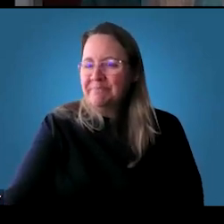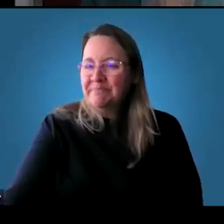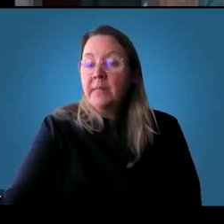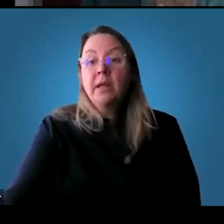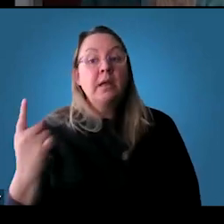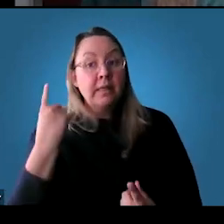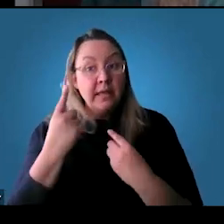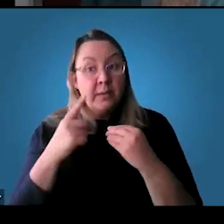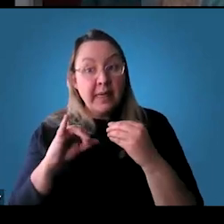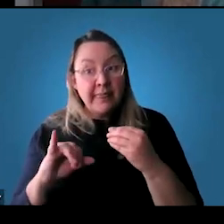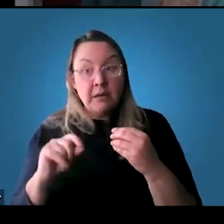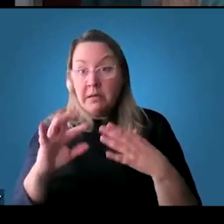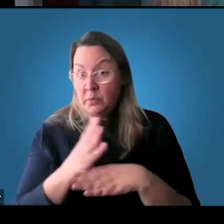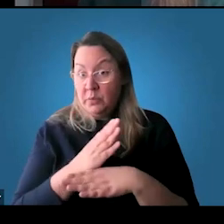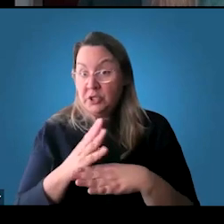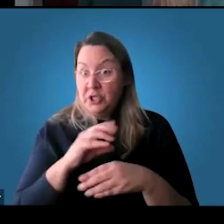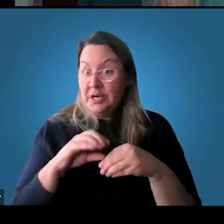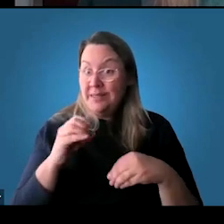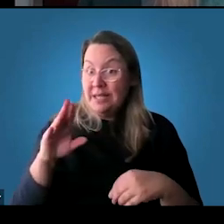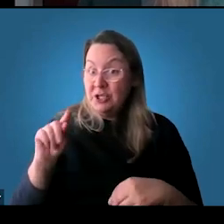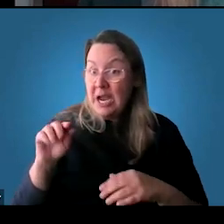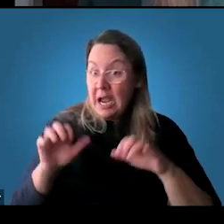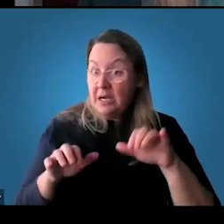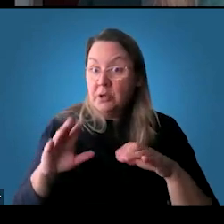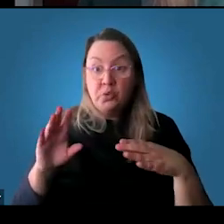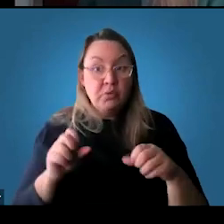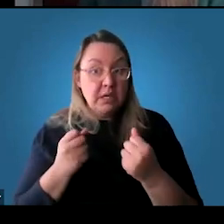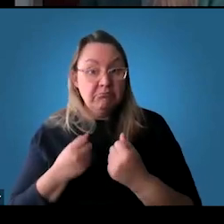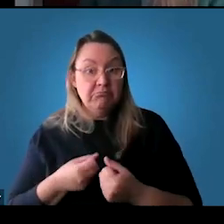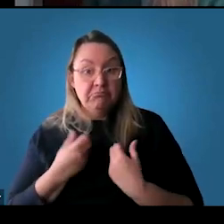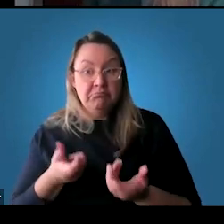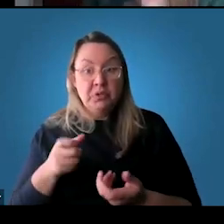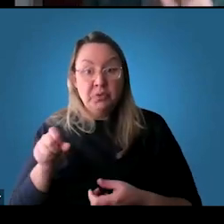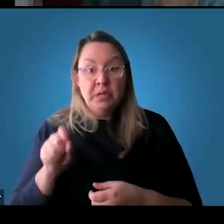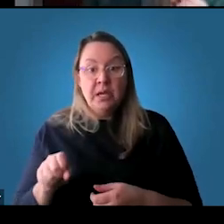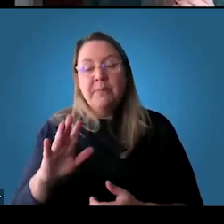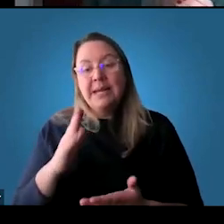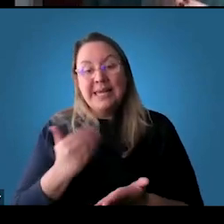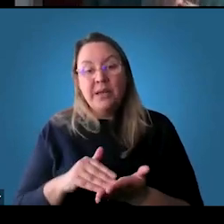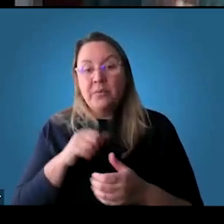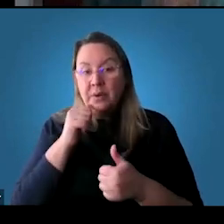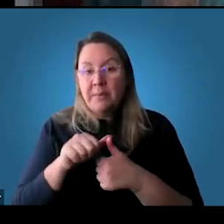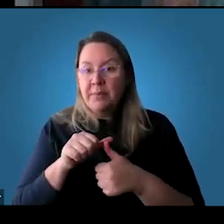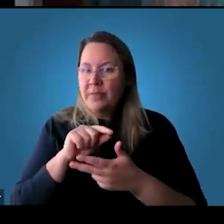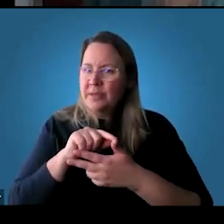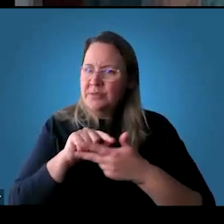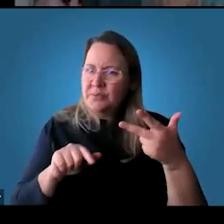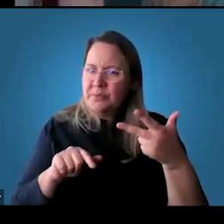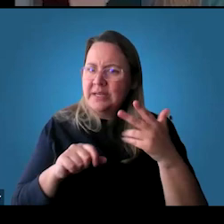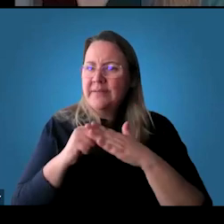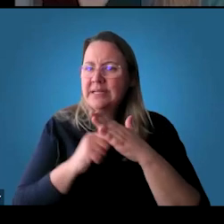thinking about that, if you want to share in the chat, you're more than welcome. But remember these three foundational